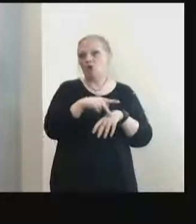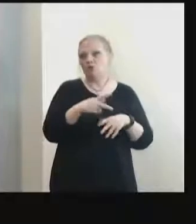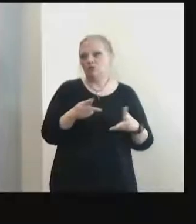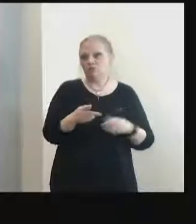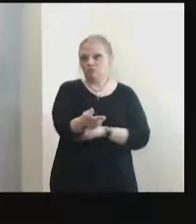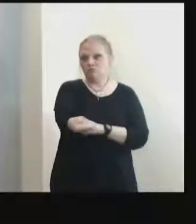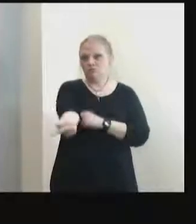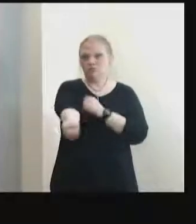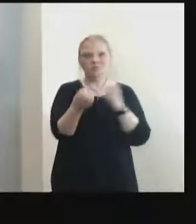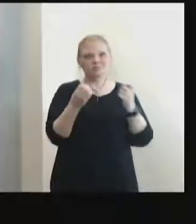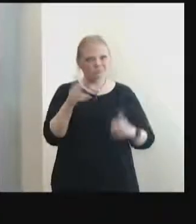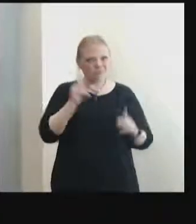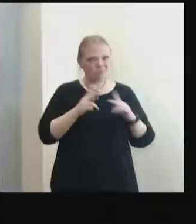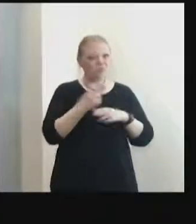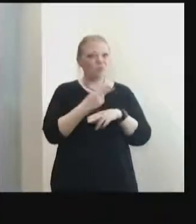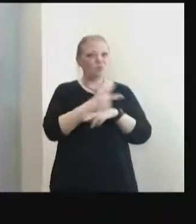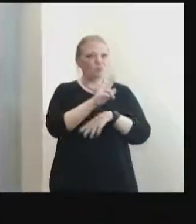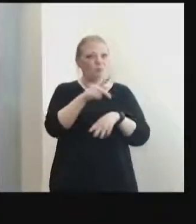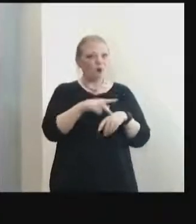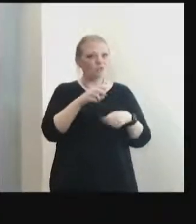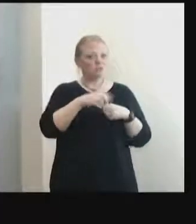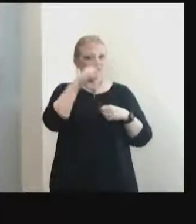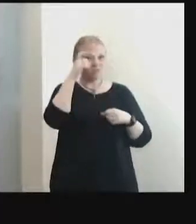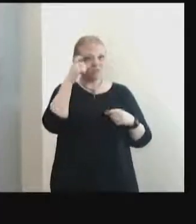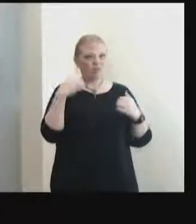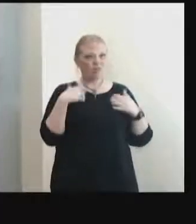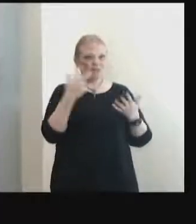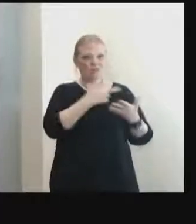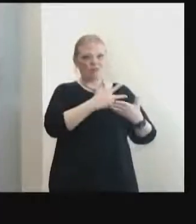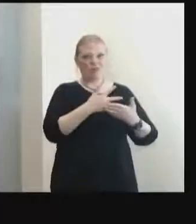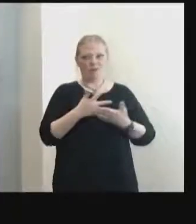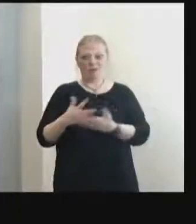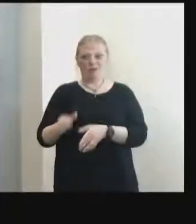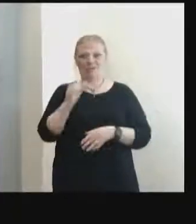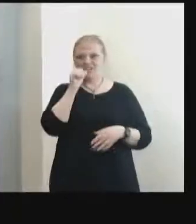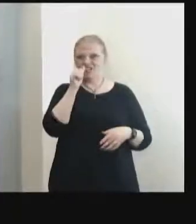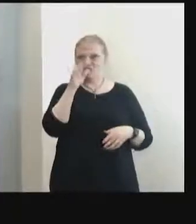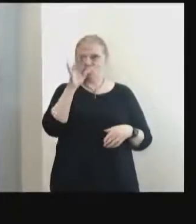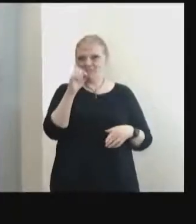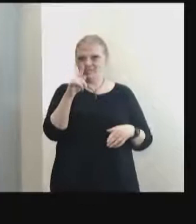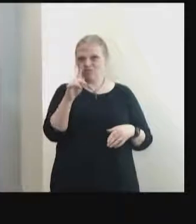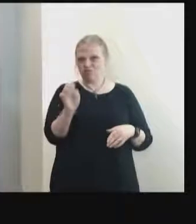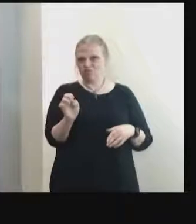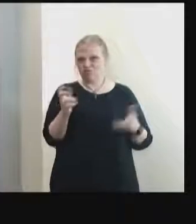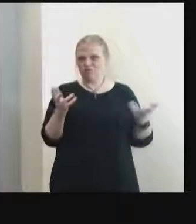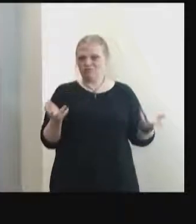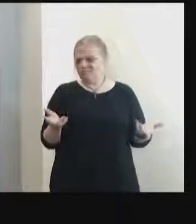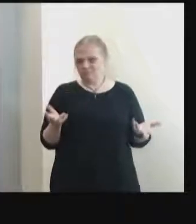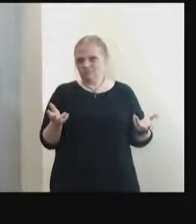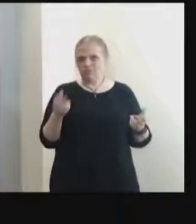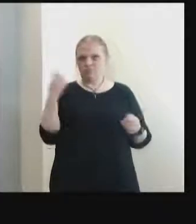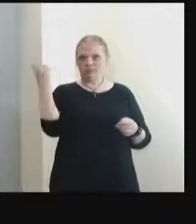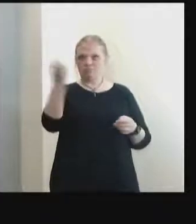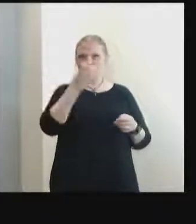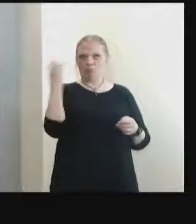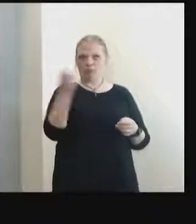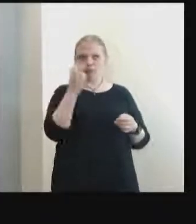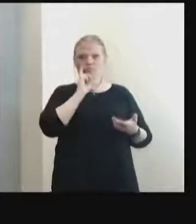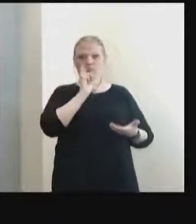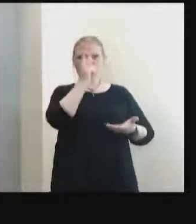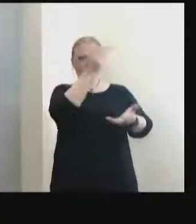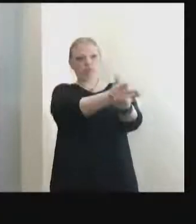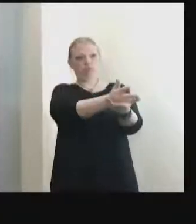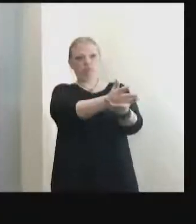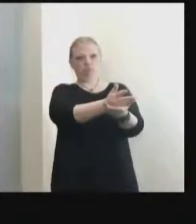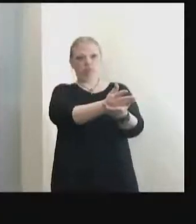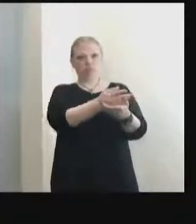know a lot of people use the parks in the summer. Got a big old parking lot at Chestnut Ridge Park. We could set up our mobile unit right there, so if somebody wants to get